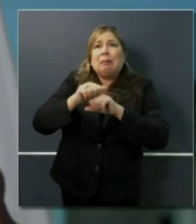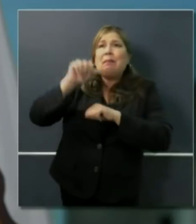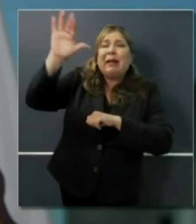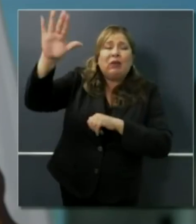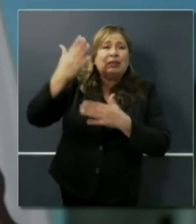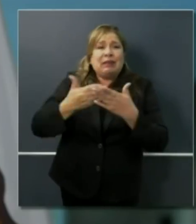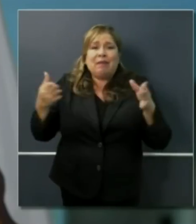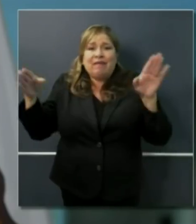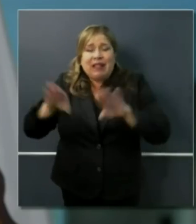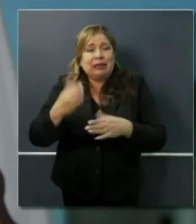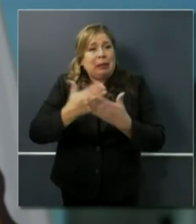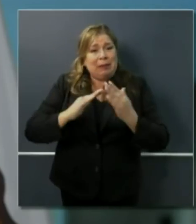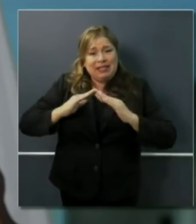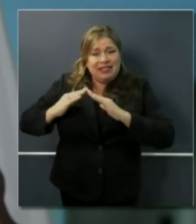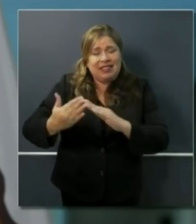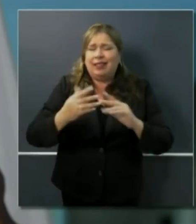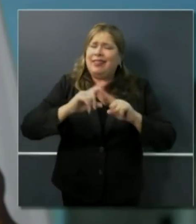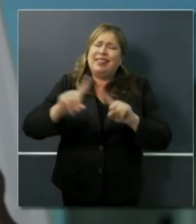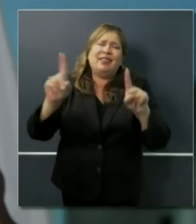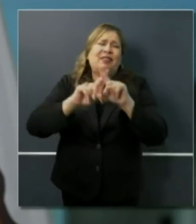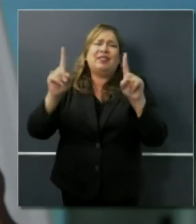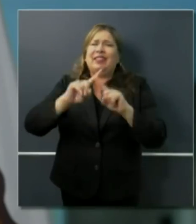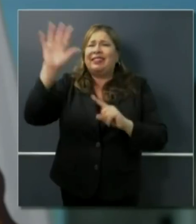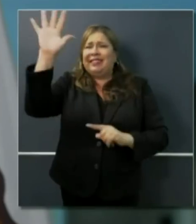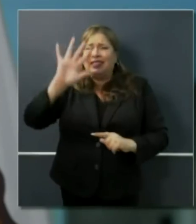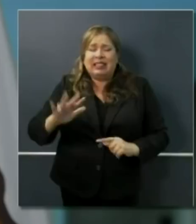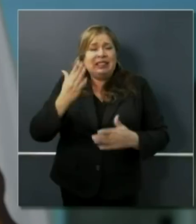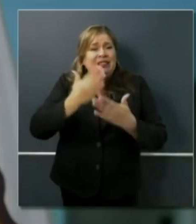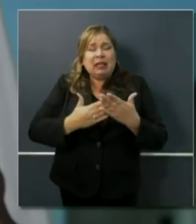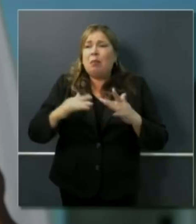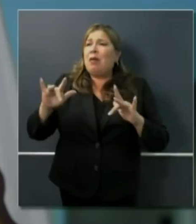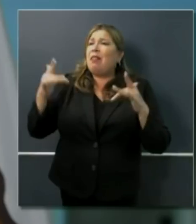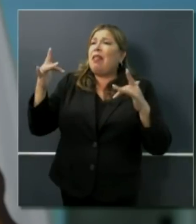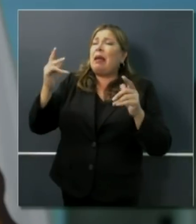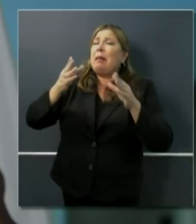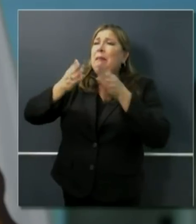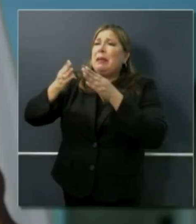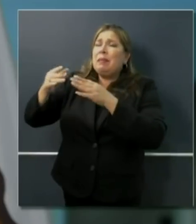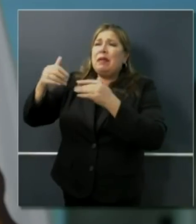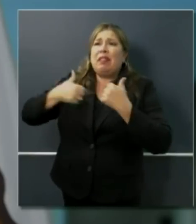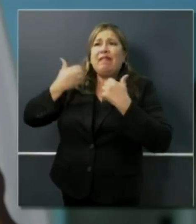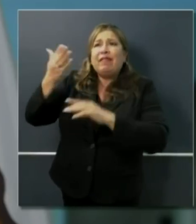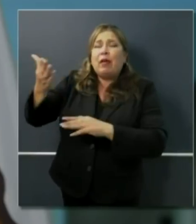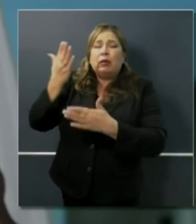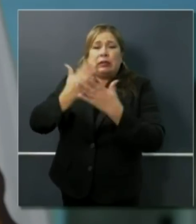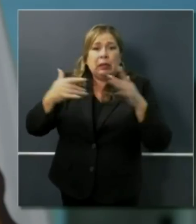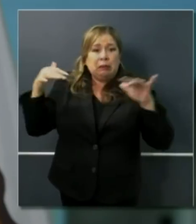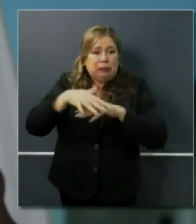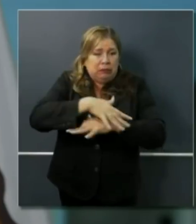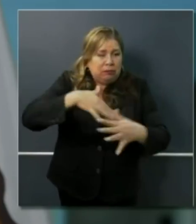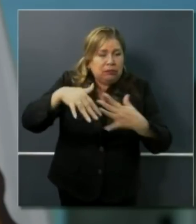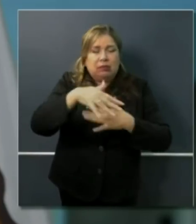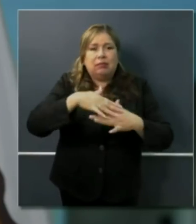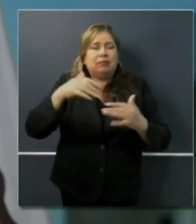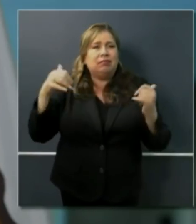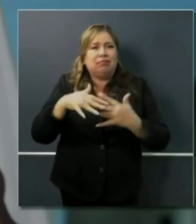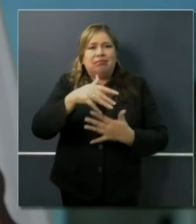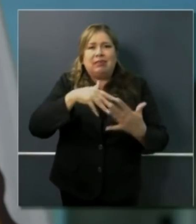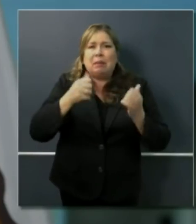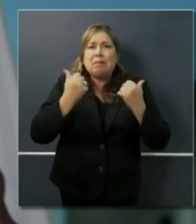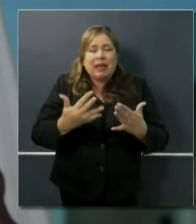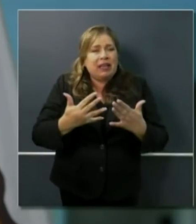urban construct, because of density of population, and also density of spread being so distinct